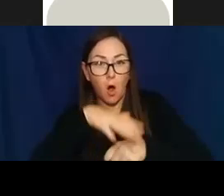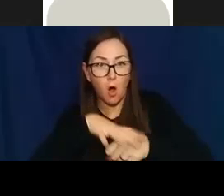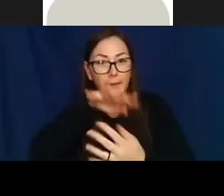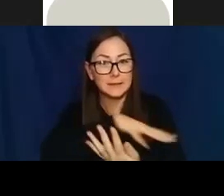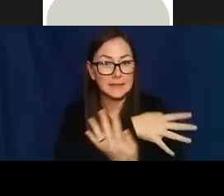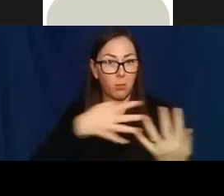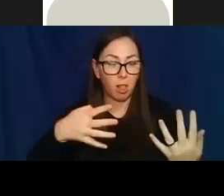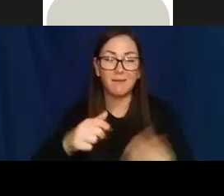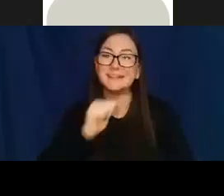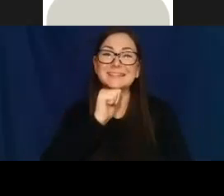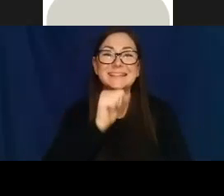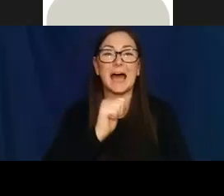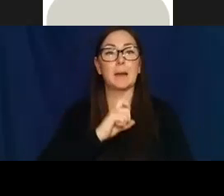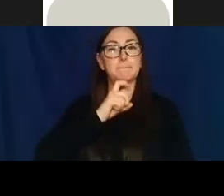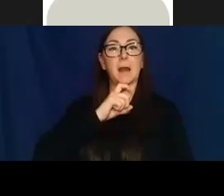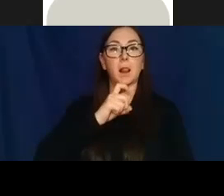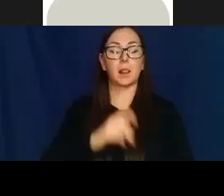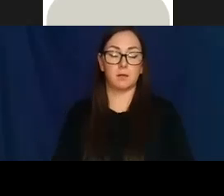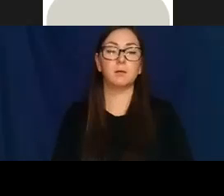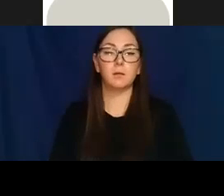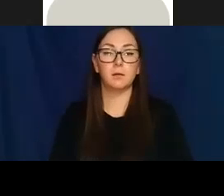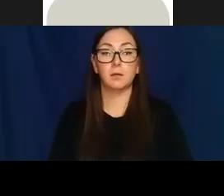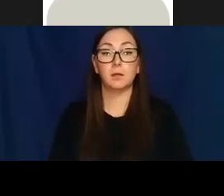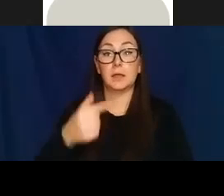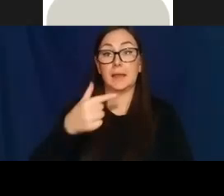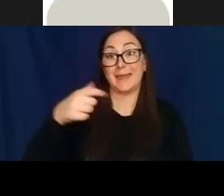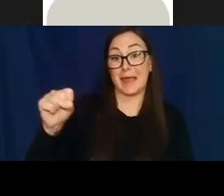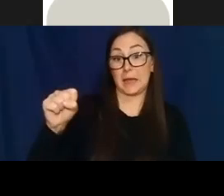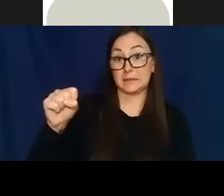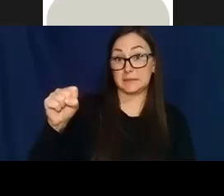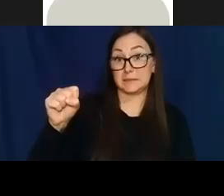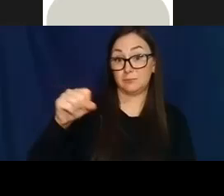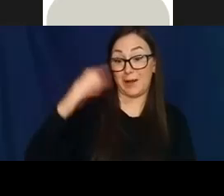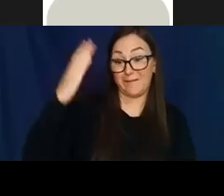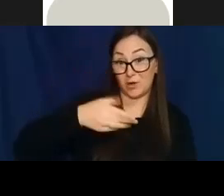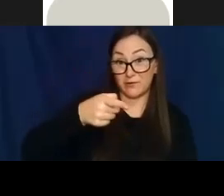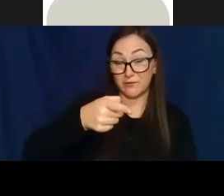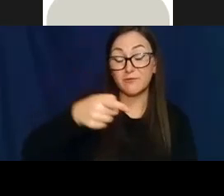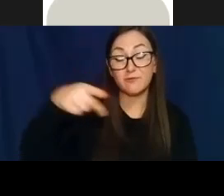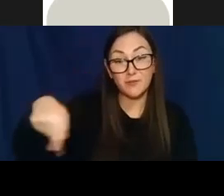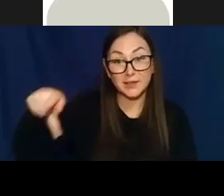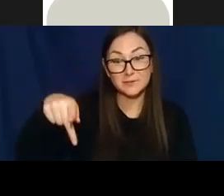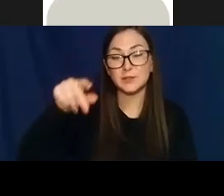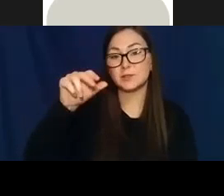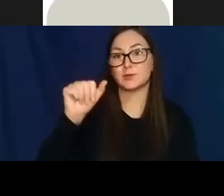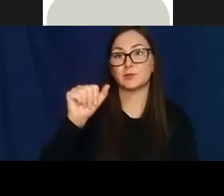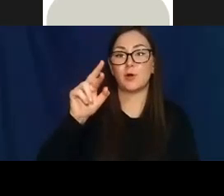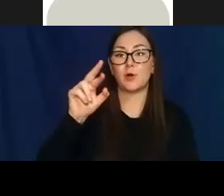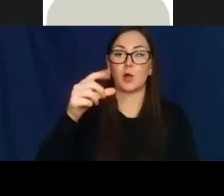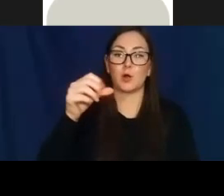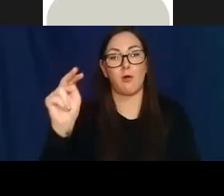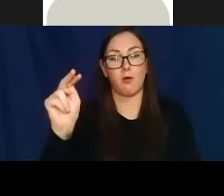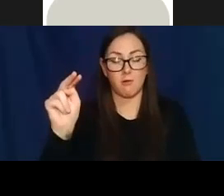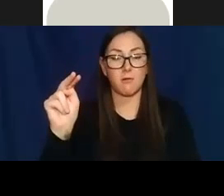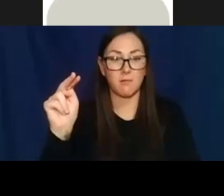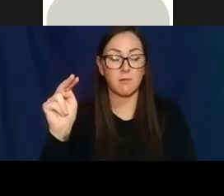nonmetal. And the noble gas in front of it is argon. So by picking up 3 electrons, phosphorus now